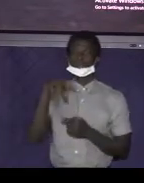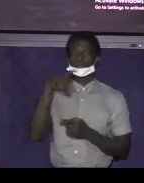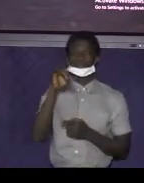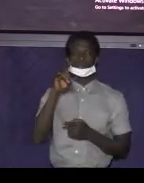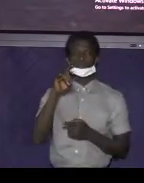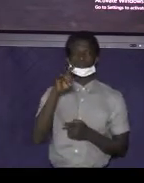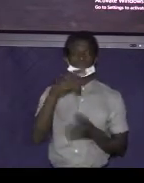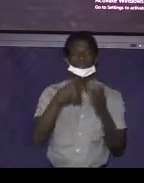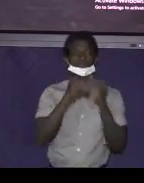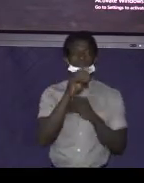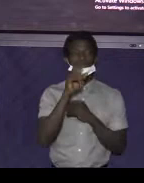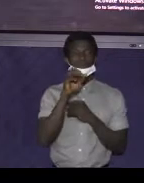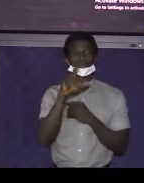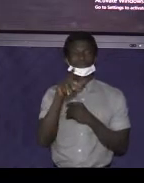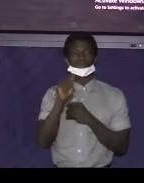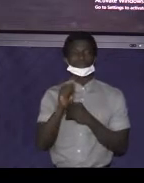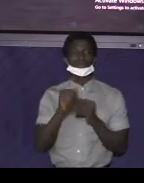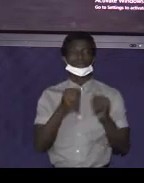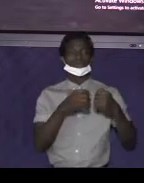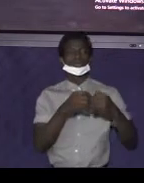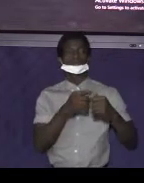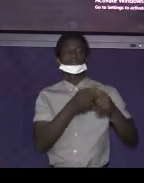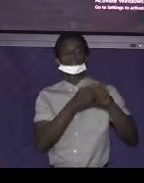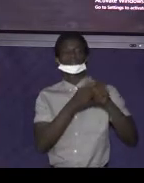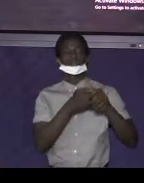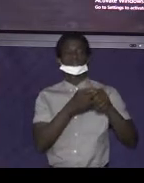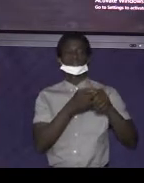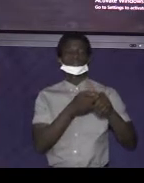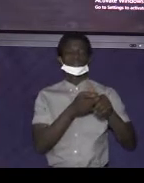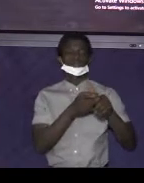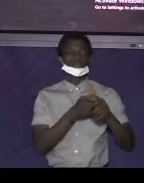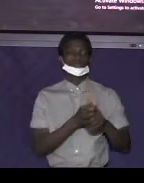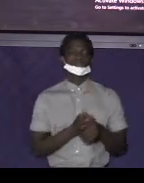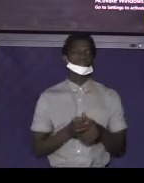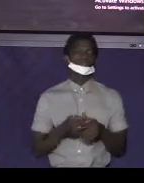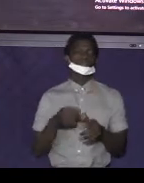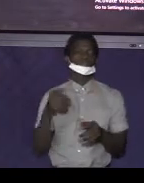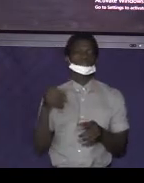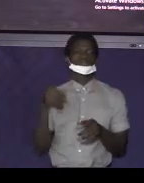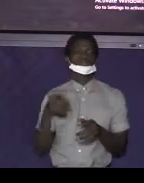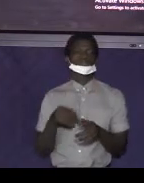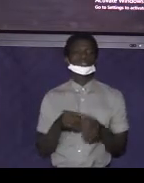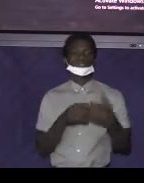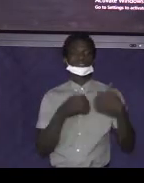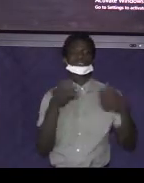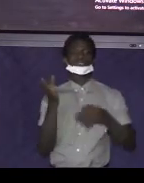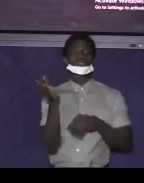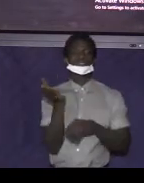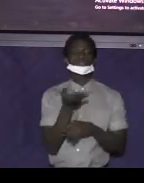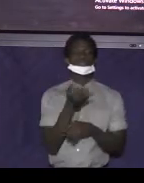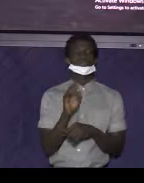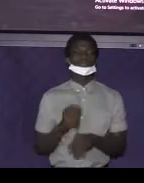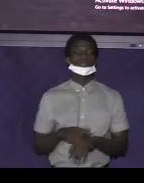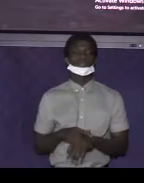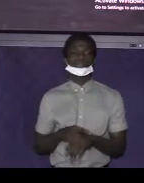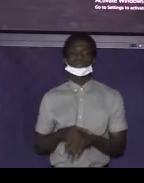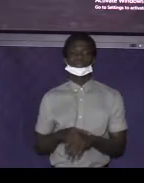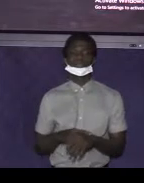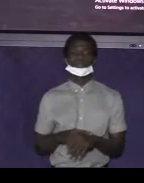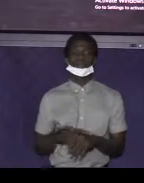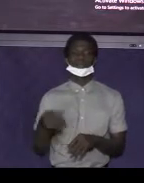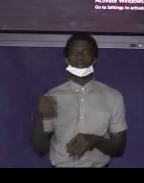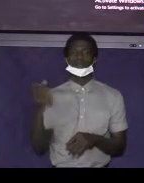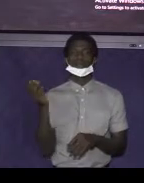what's the formula for distance? Speed, distance over time. Time, distance over speed. That is DAT. Distance is average